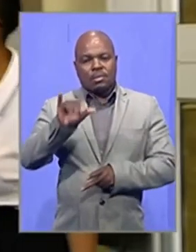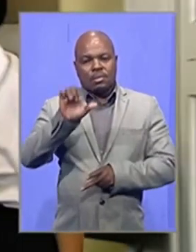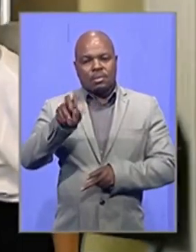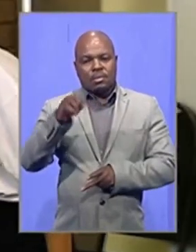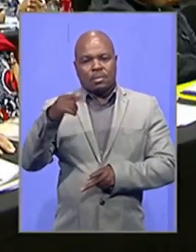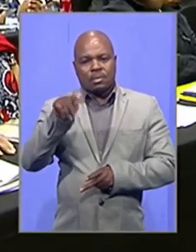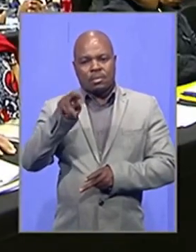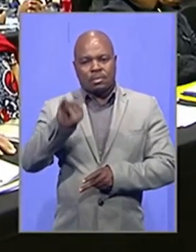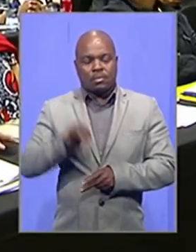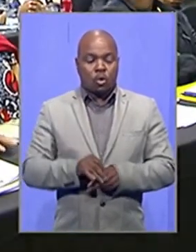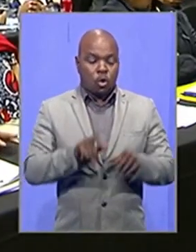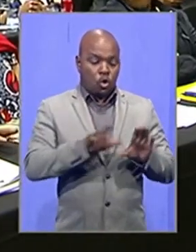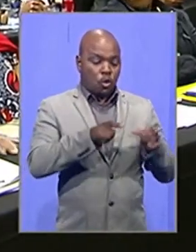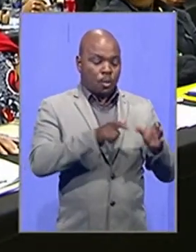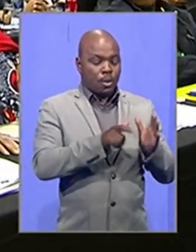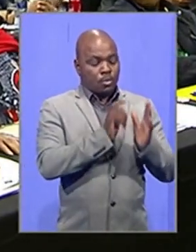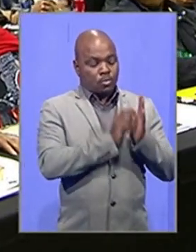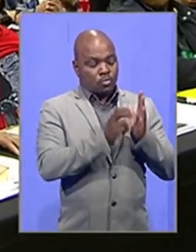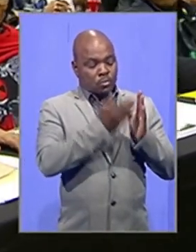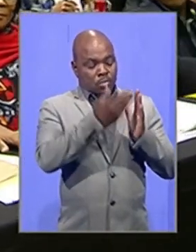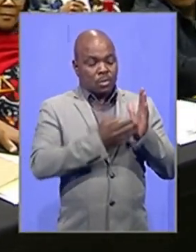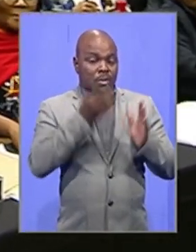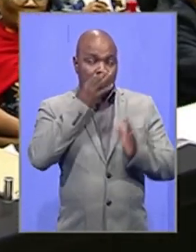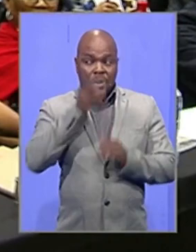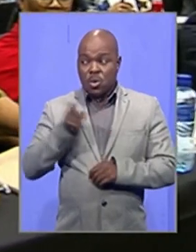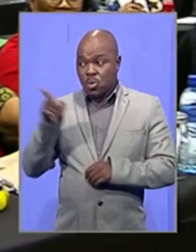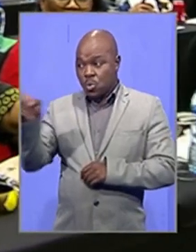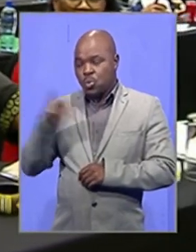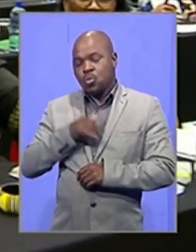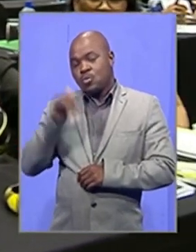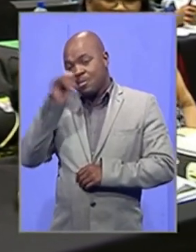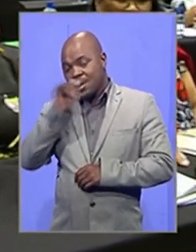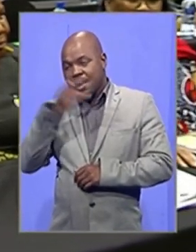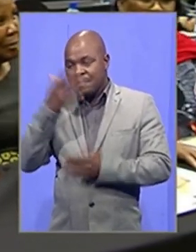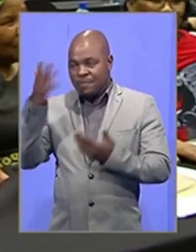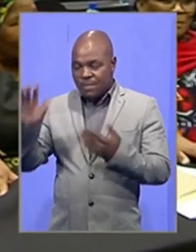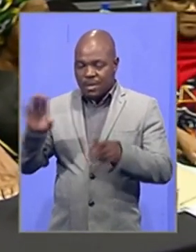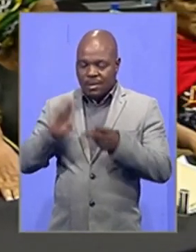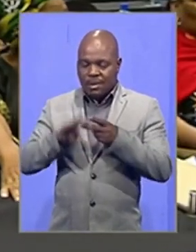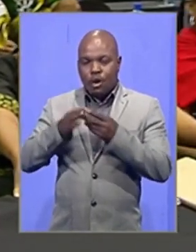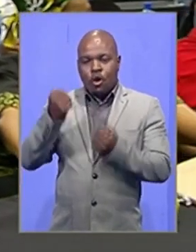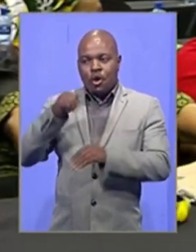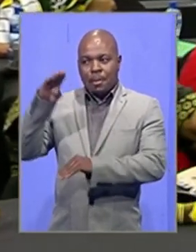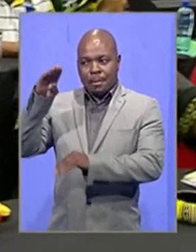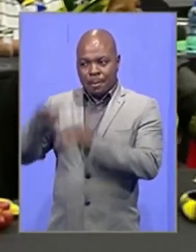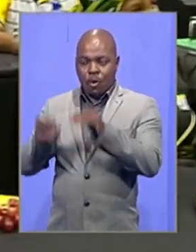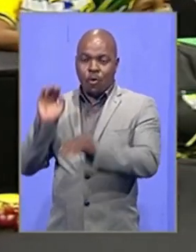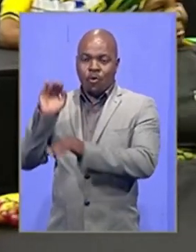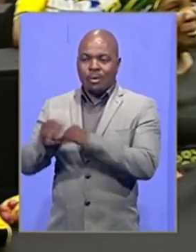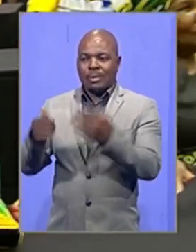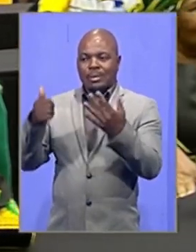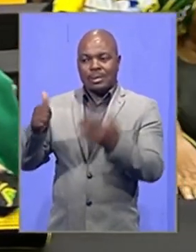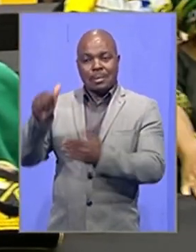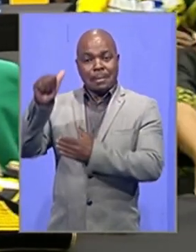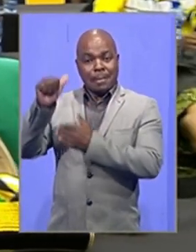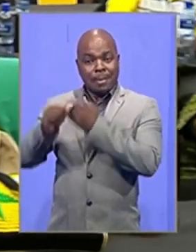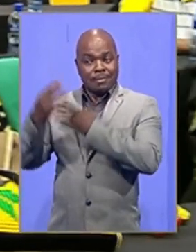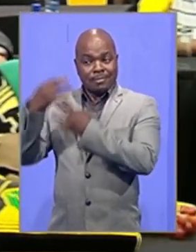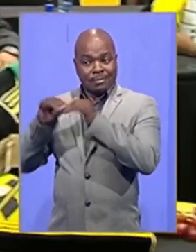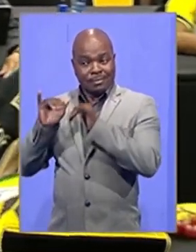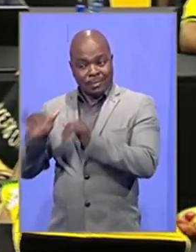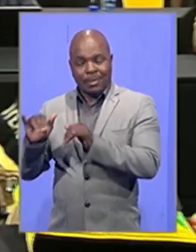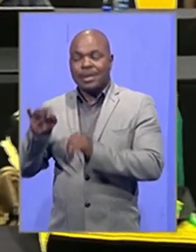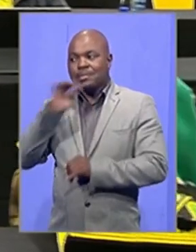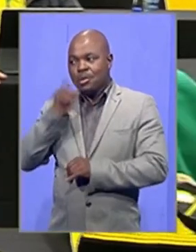ya komiti bao ba tla bonwa molato wa bosenyi mme ba tlholelwa dikgwedi di feta di le thataro kwa kgolegelong ga ba letlelelwa go